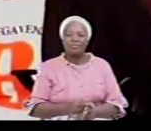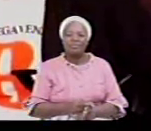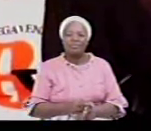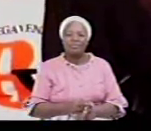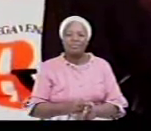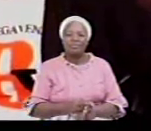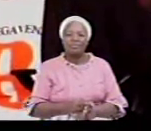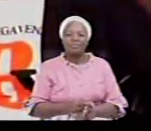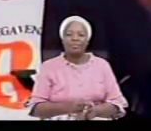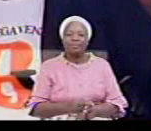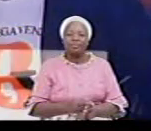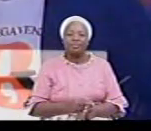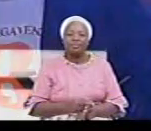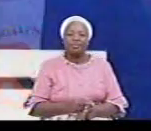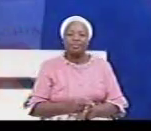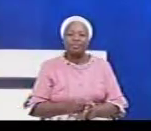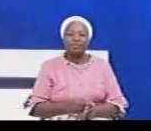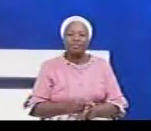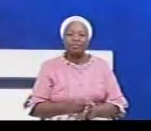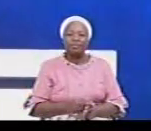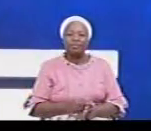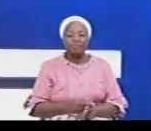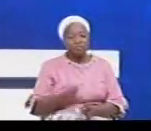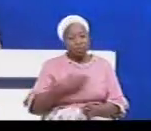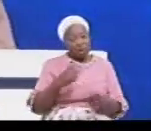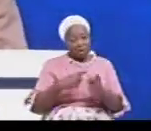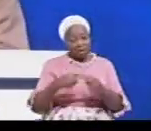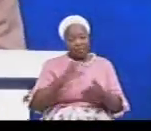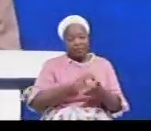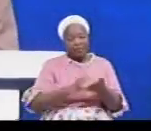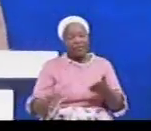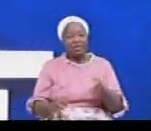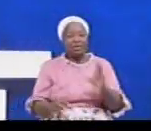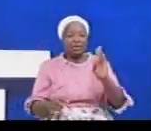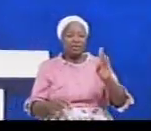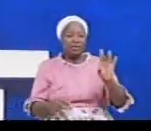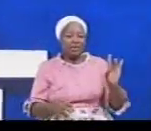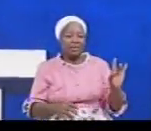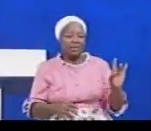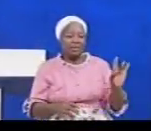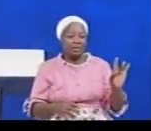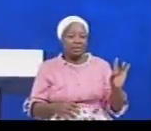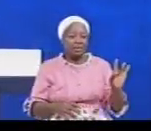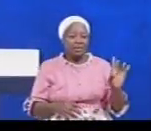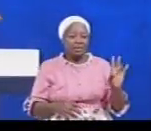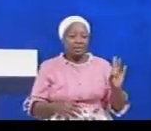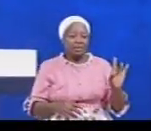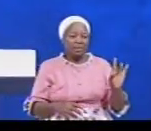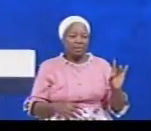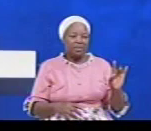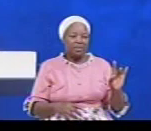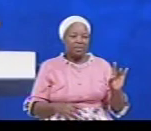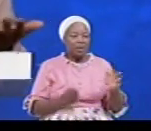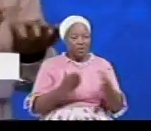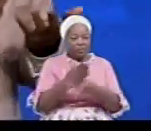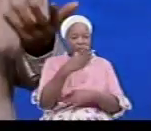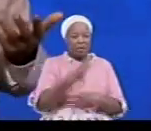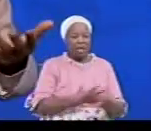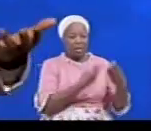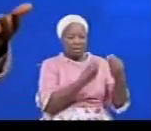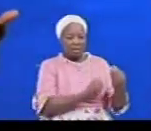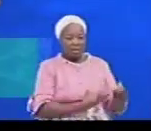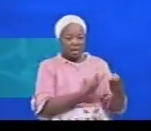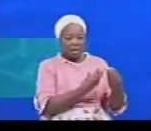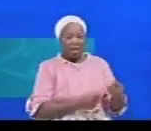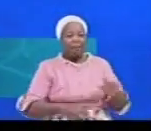And then in verse 78, It says, through the tender mercy of